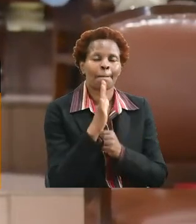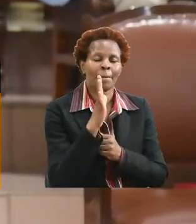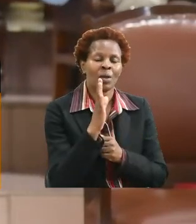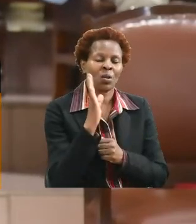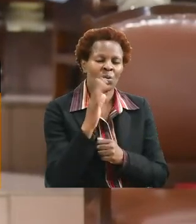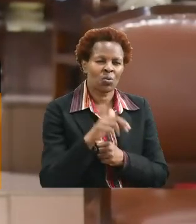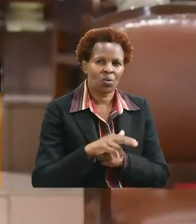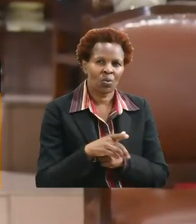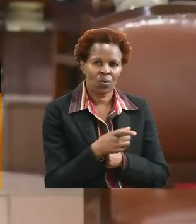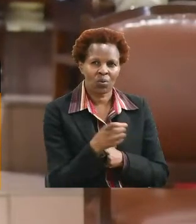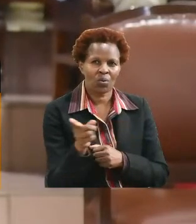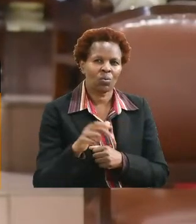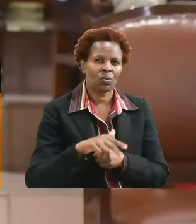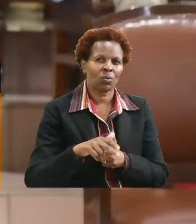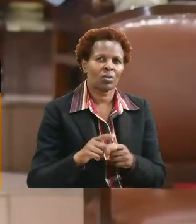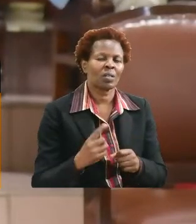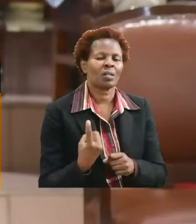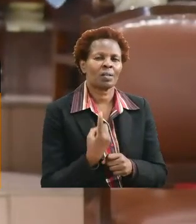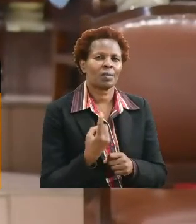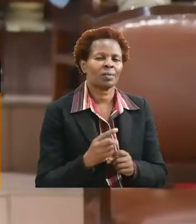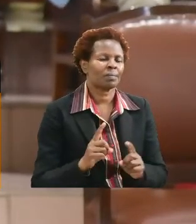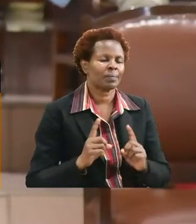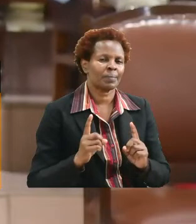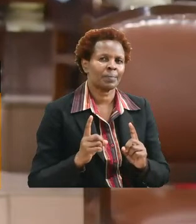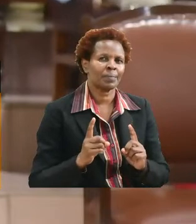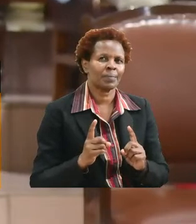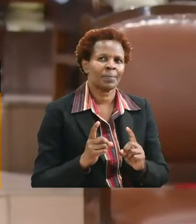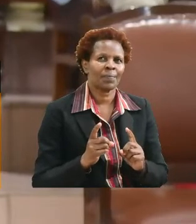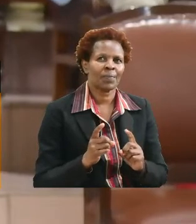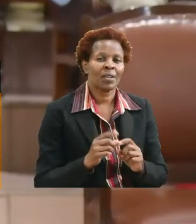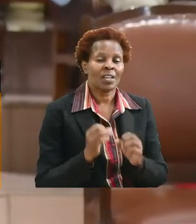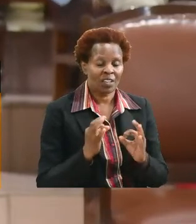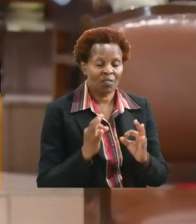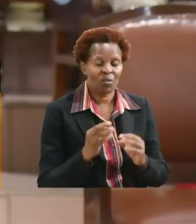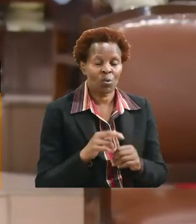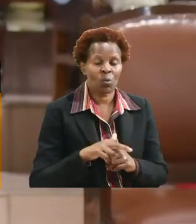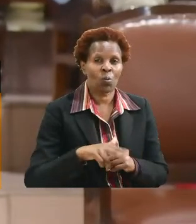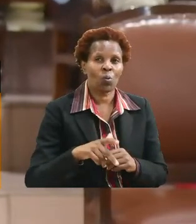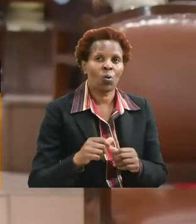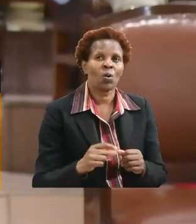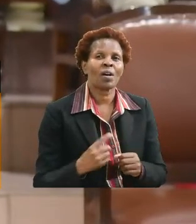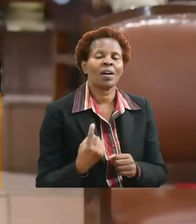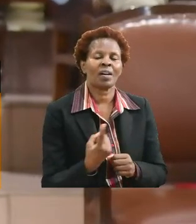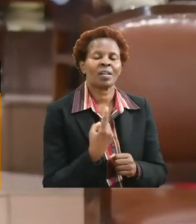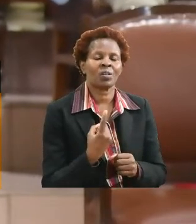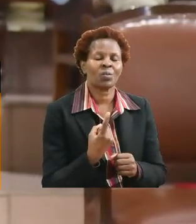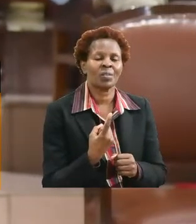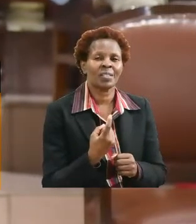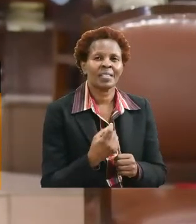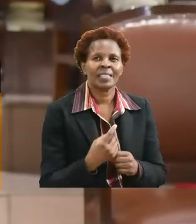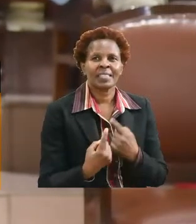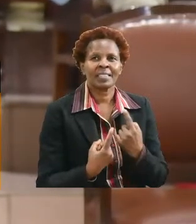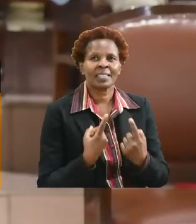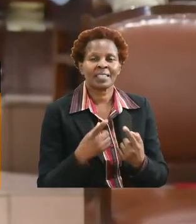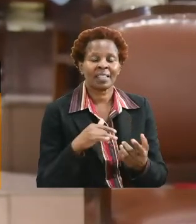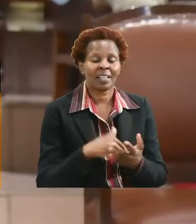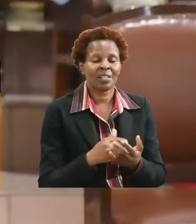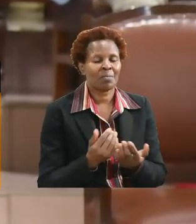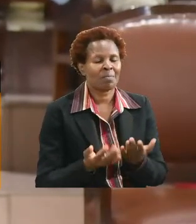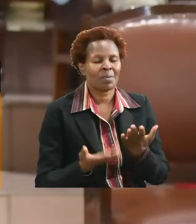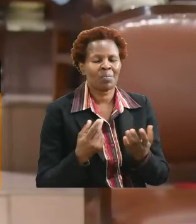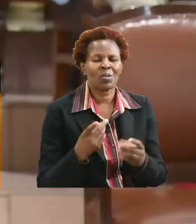cannot walk alone. Walking alone basically means that you are destined to failure,